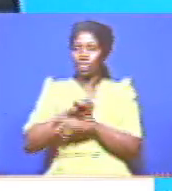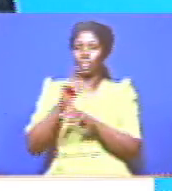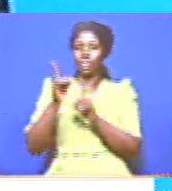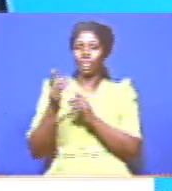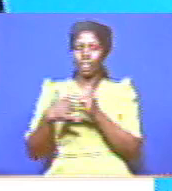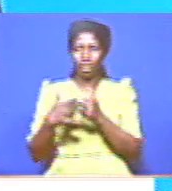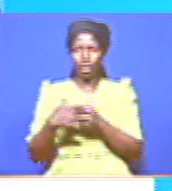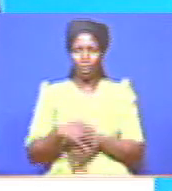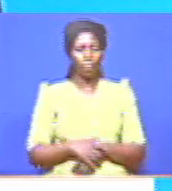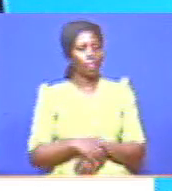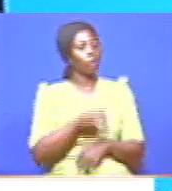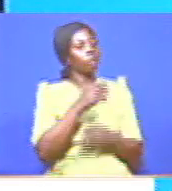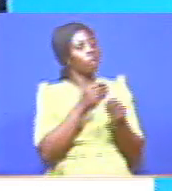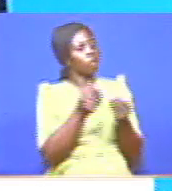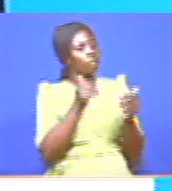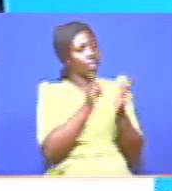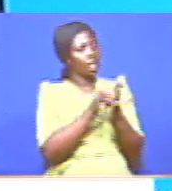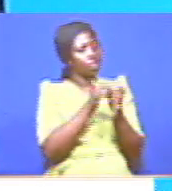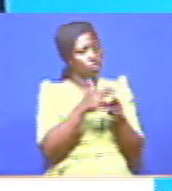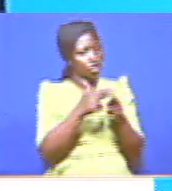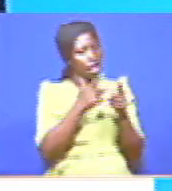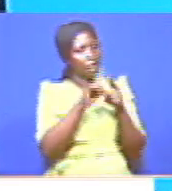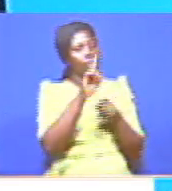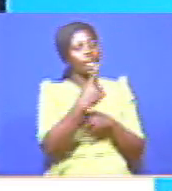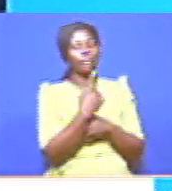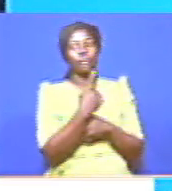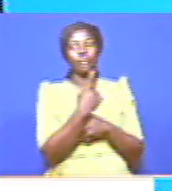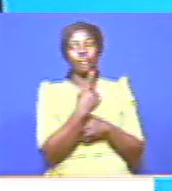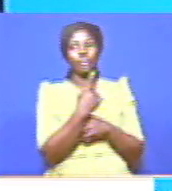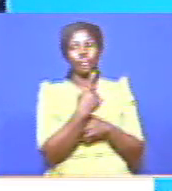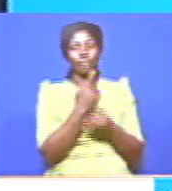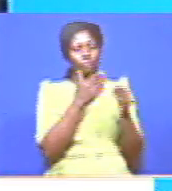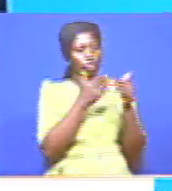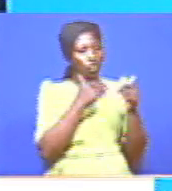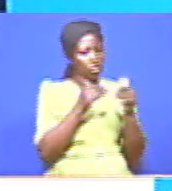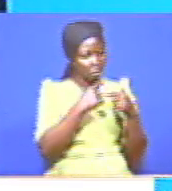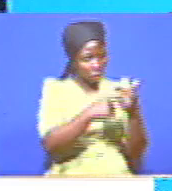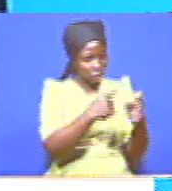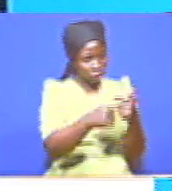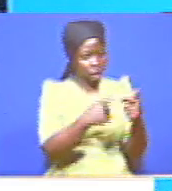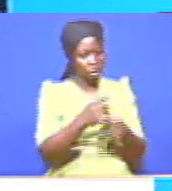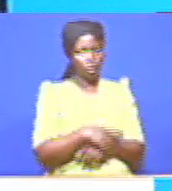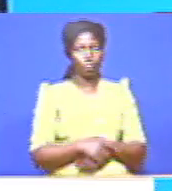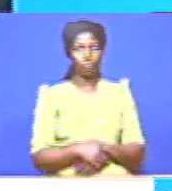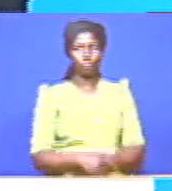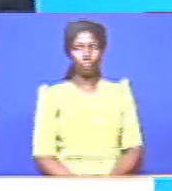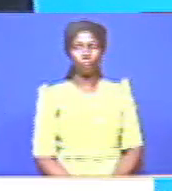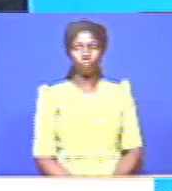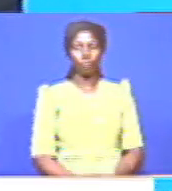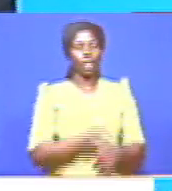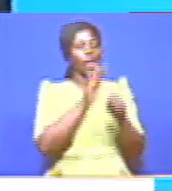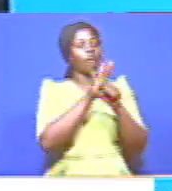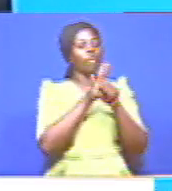you. In the moments to come. Yeah. But just a little bit, just before we proceed, a lot of